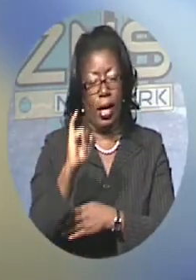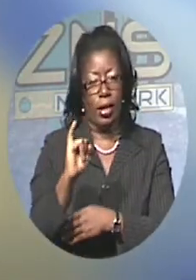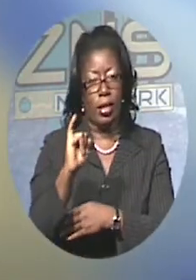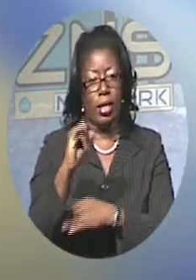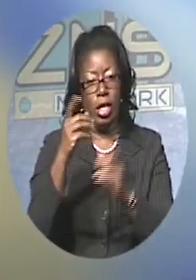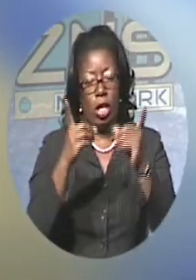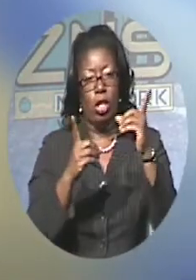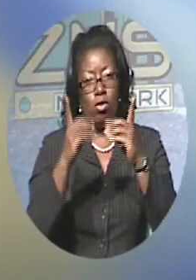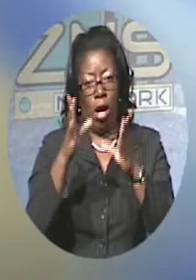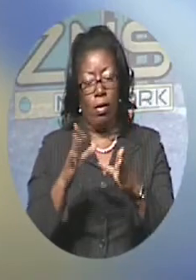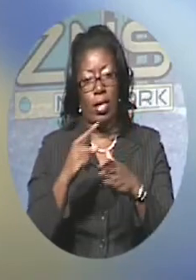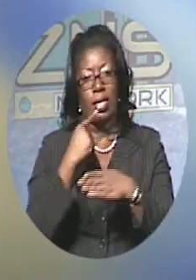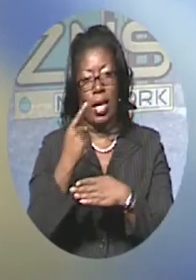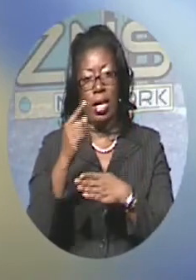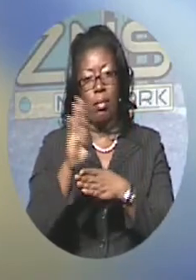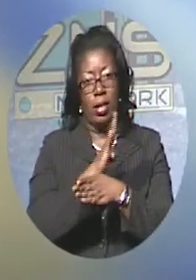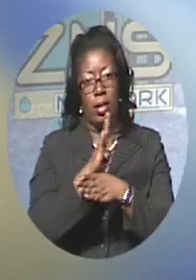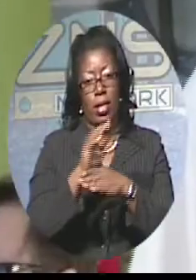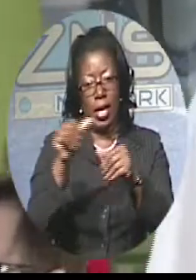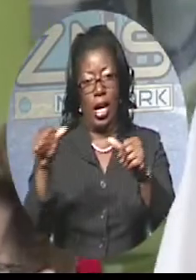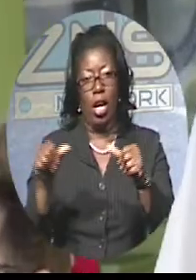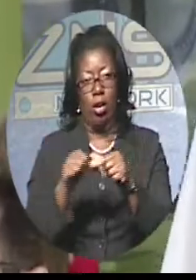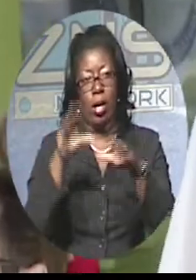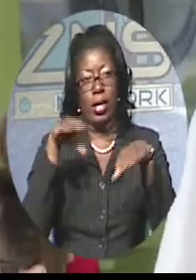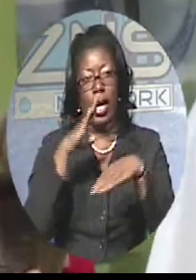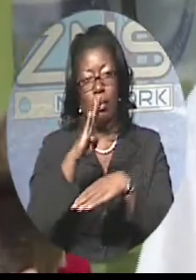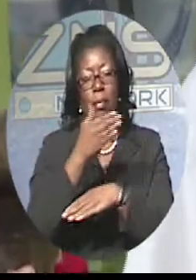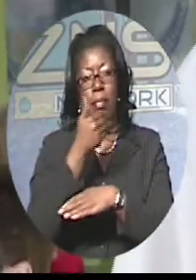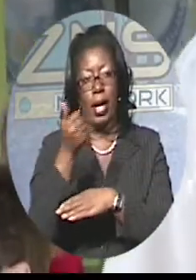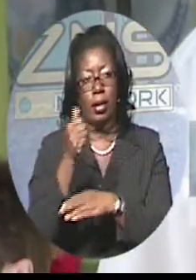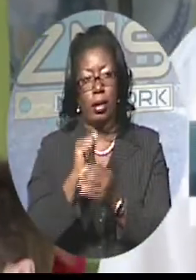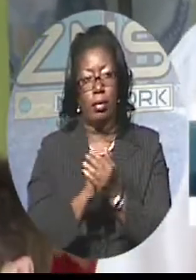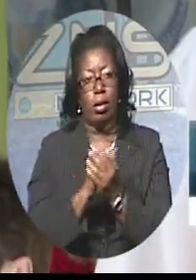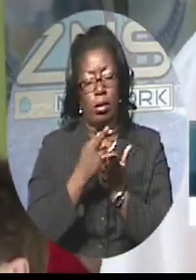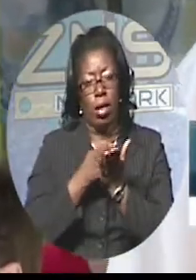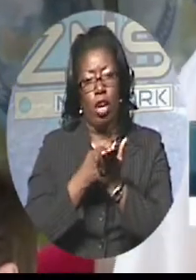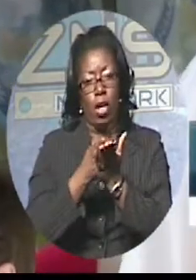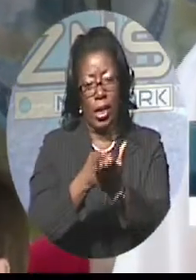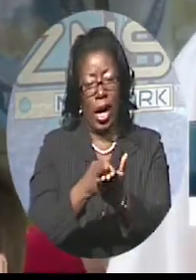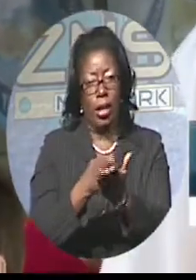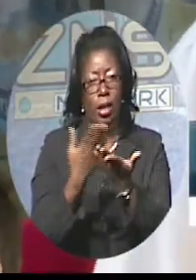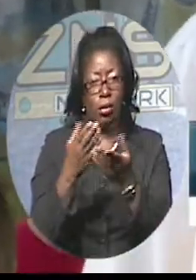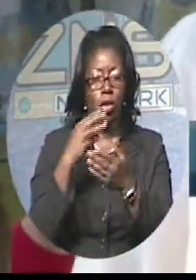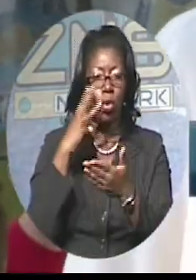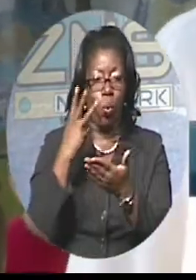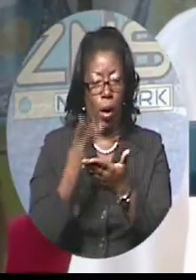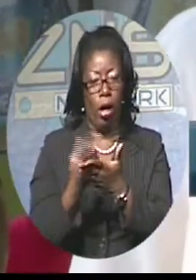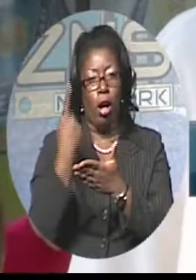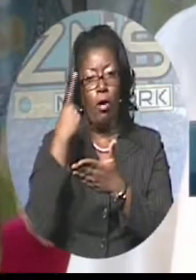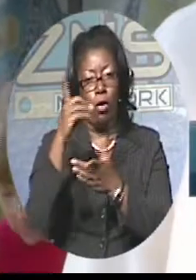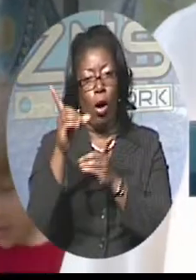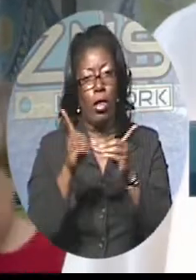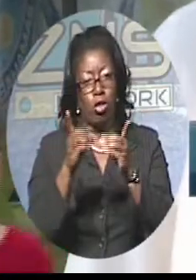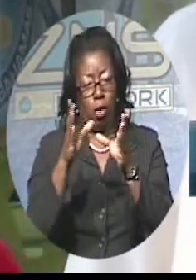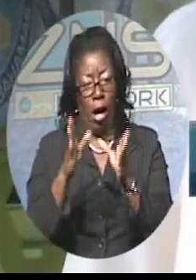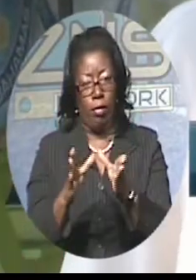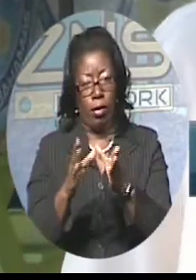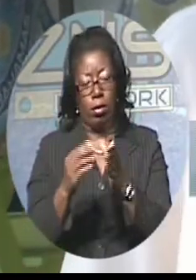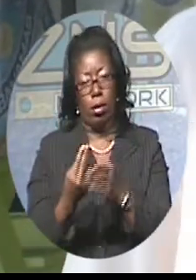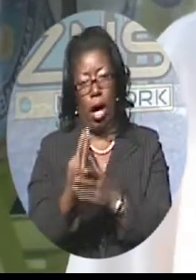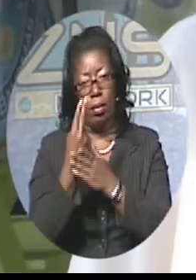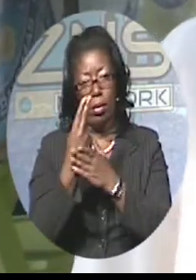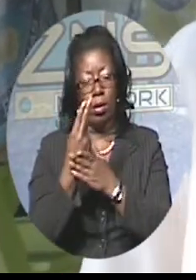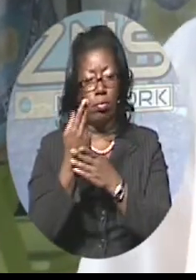their sector could be better. Regatta used to be pretty well for the drivers. Up to this